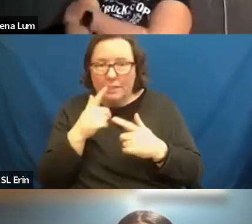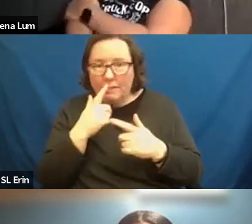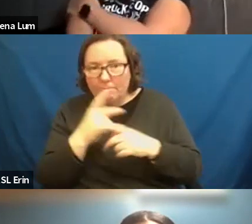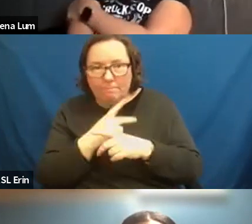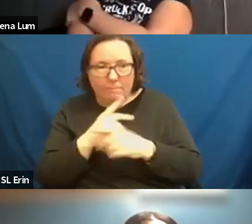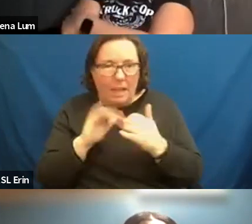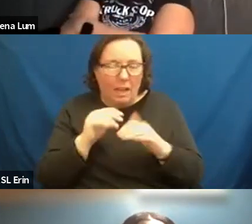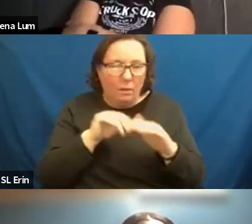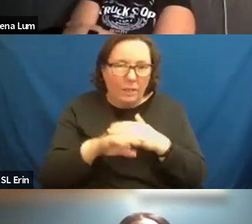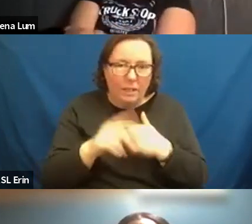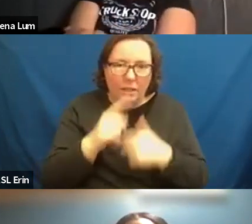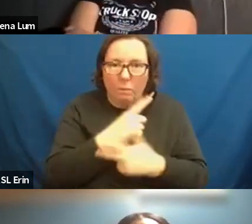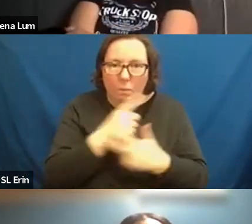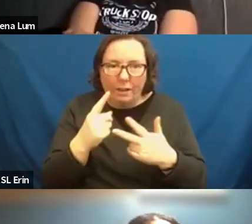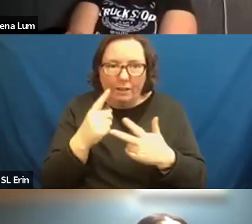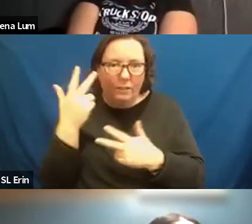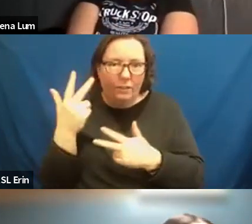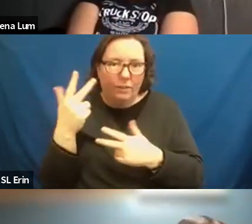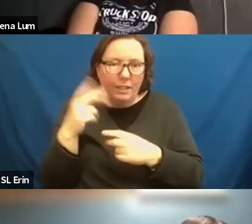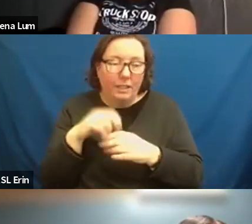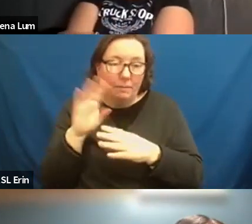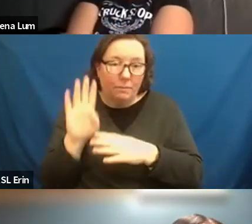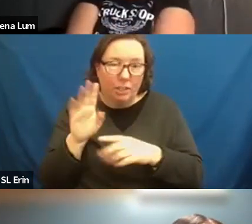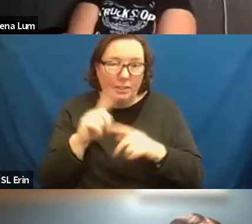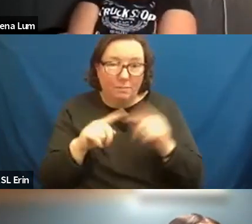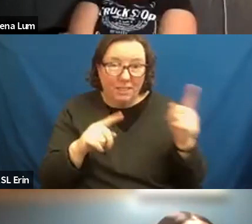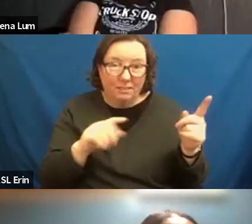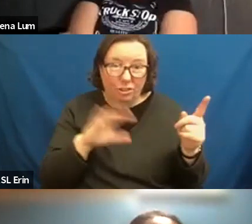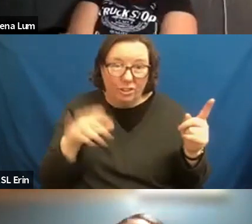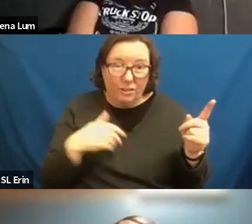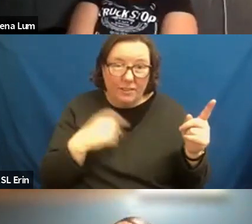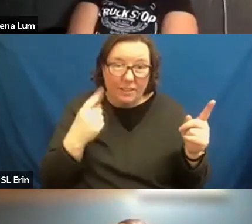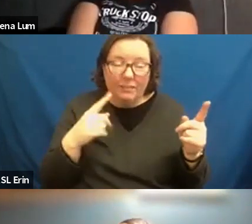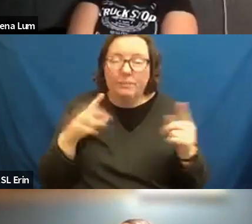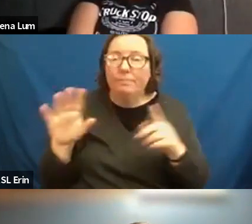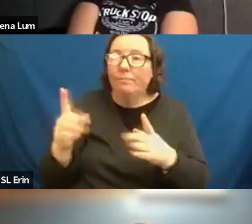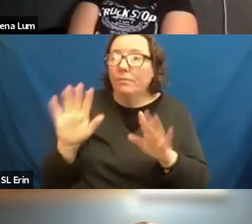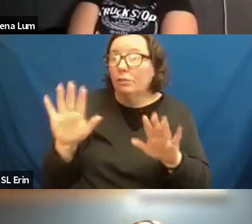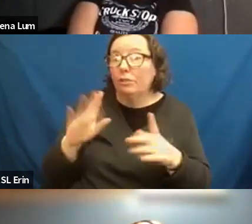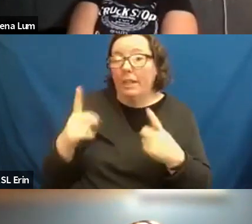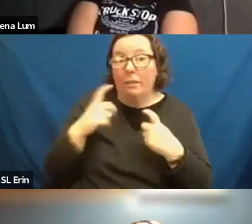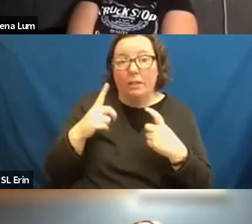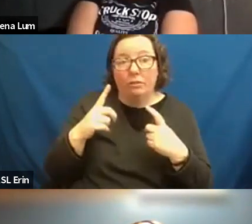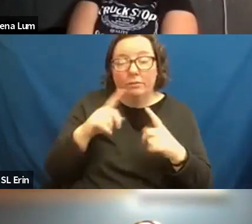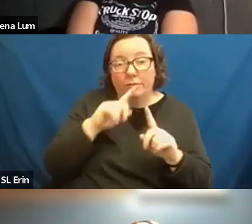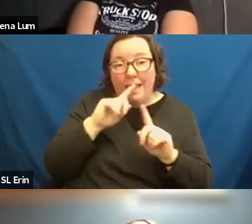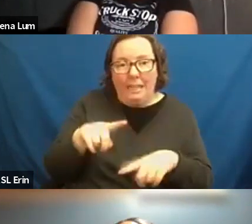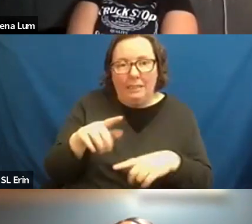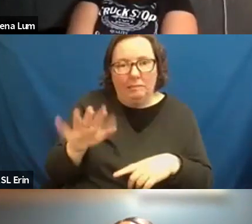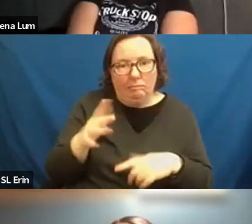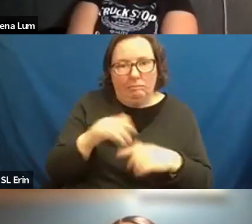So those are great questions for which I don't think I have very satisfying answers. I know